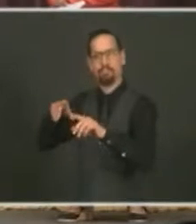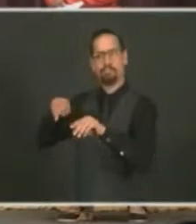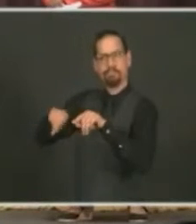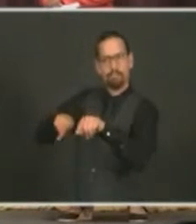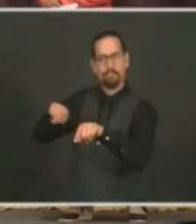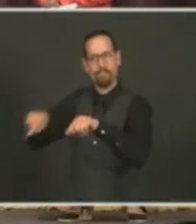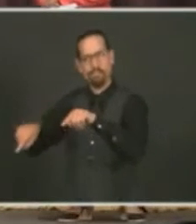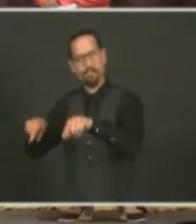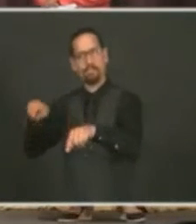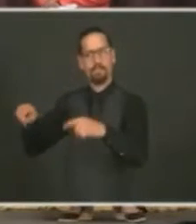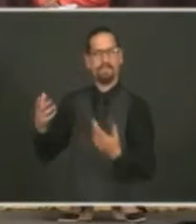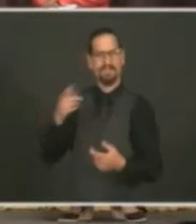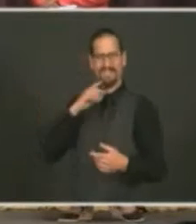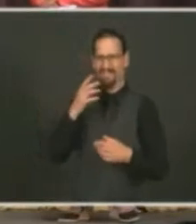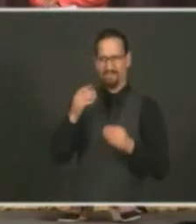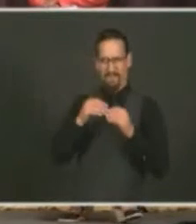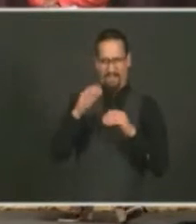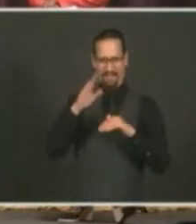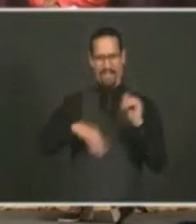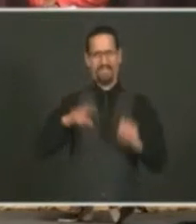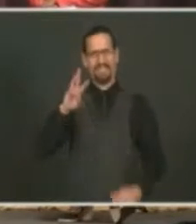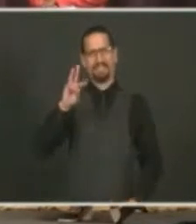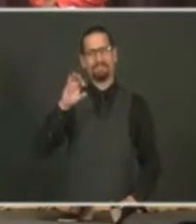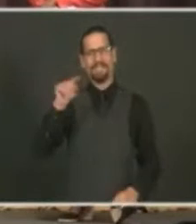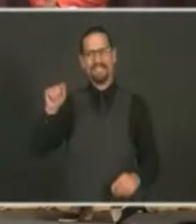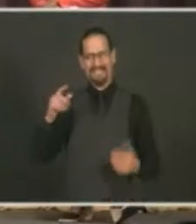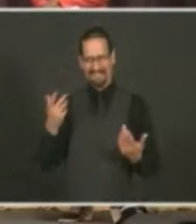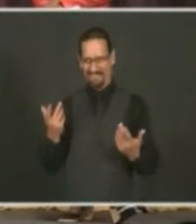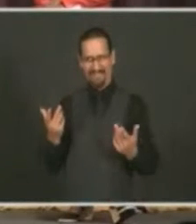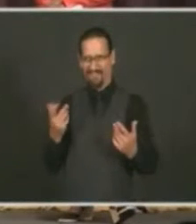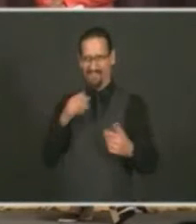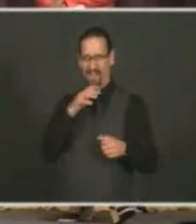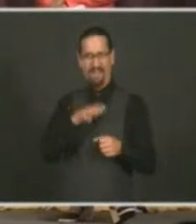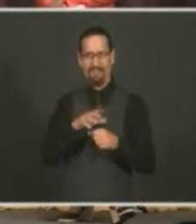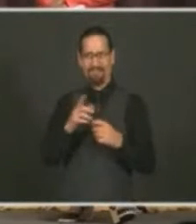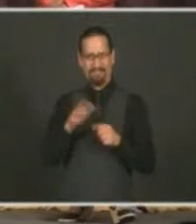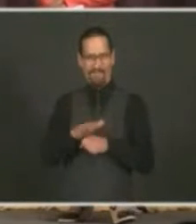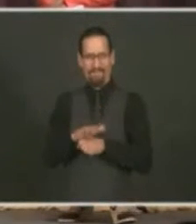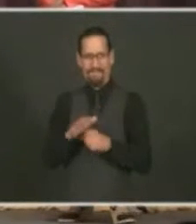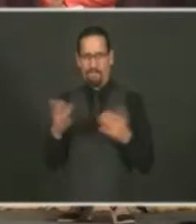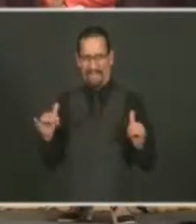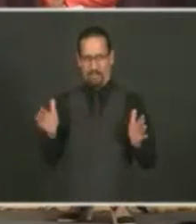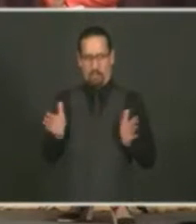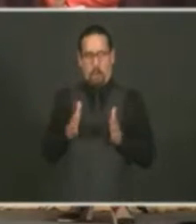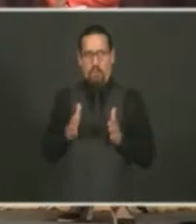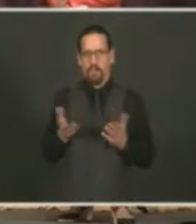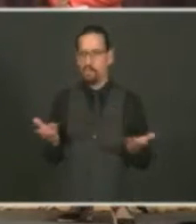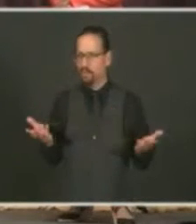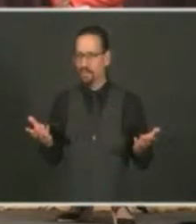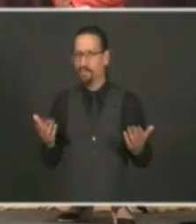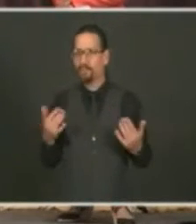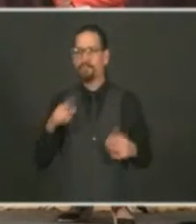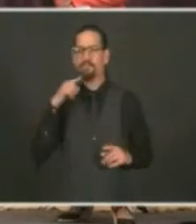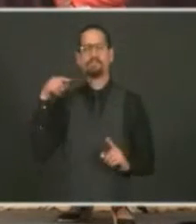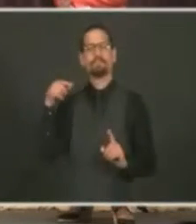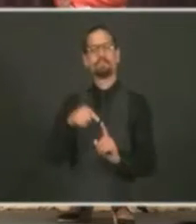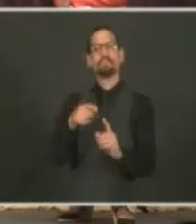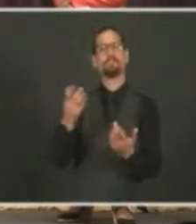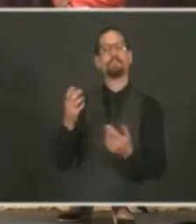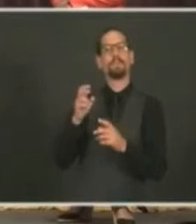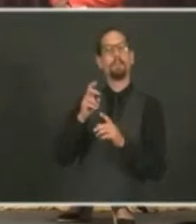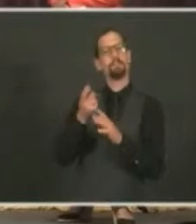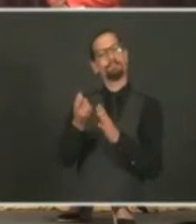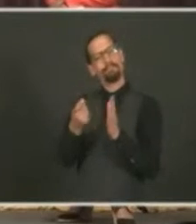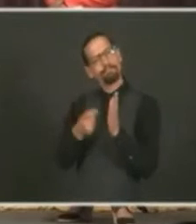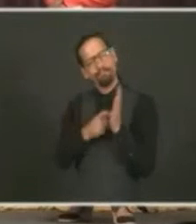feet. Research has proven that. Also, if there could be, a mandate, I don't know if you could put an executive order into effect or something